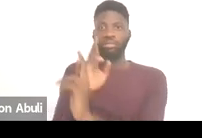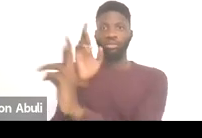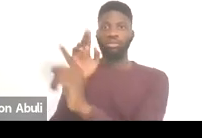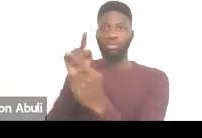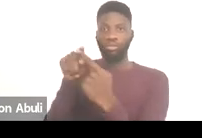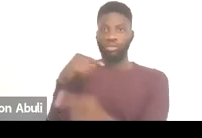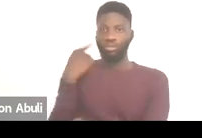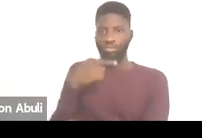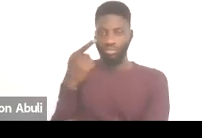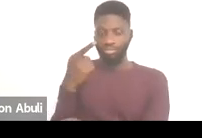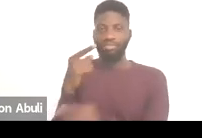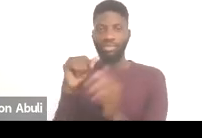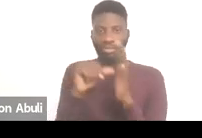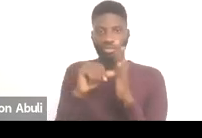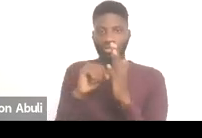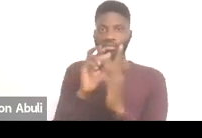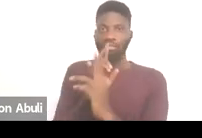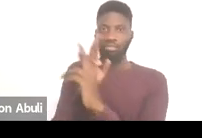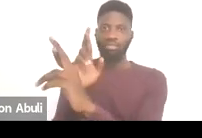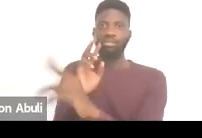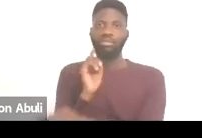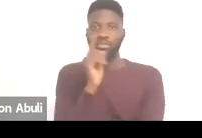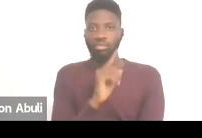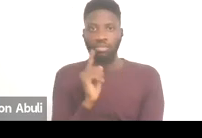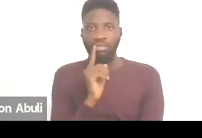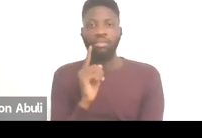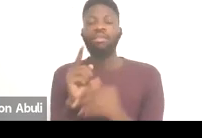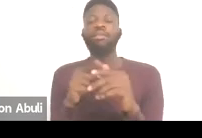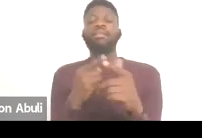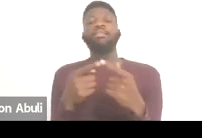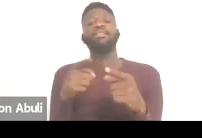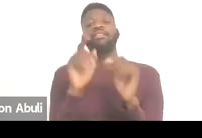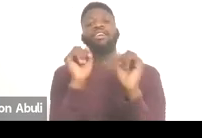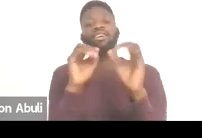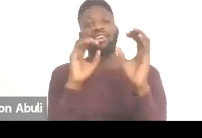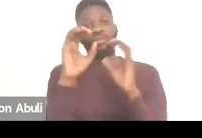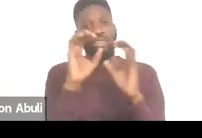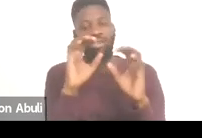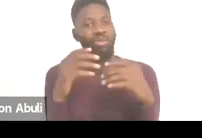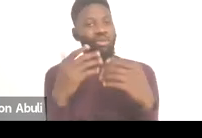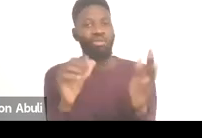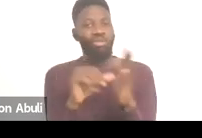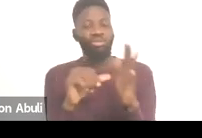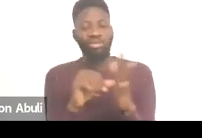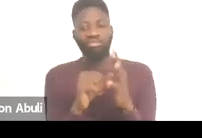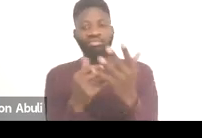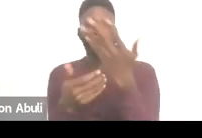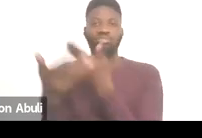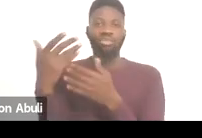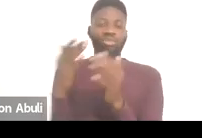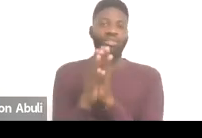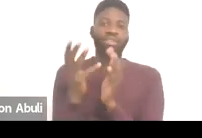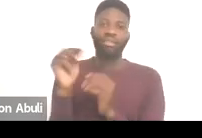supposed to address your issue with, then you're able to communicate or address your problems with them, and they are able to